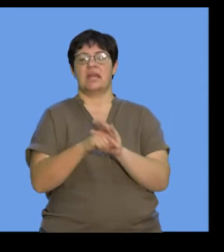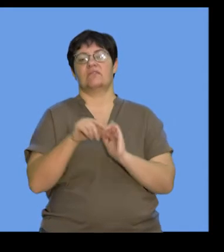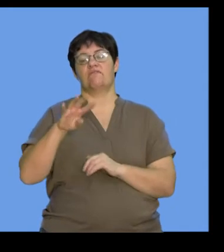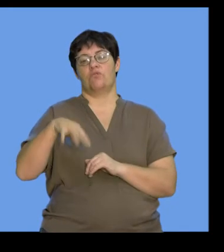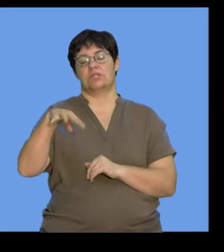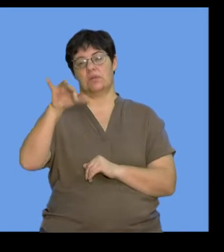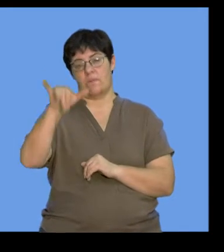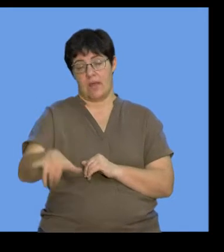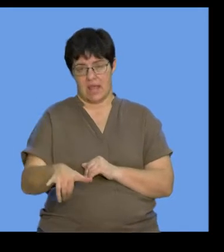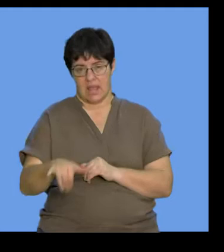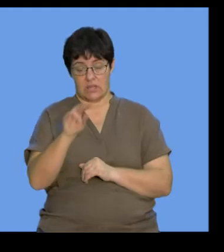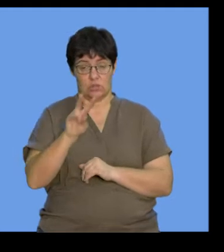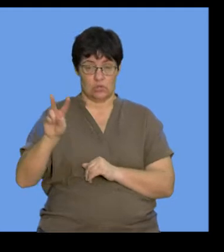negative